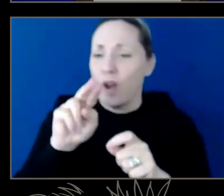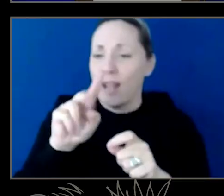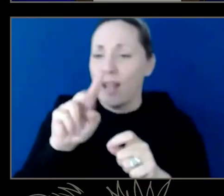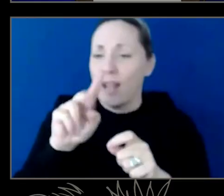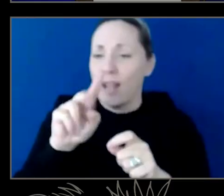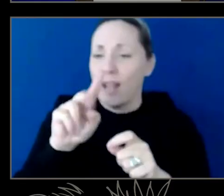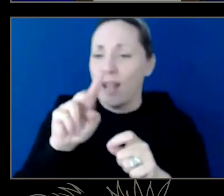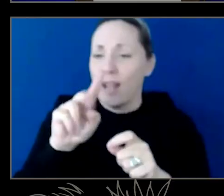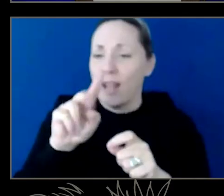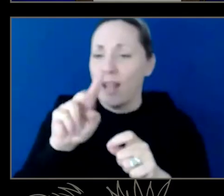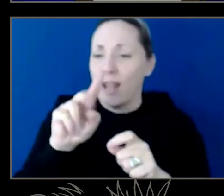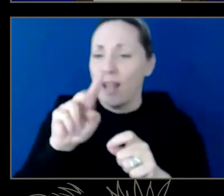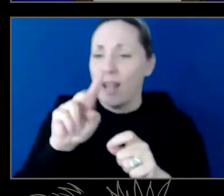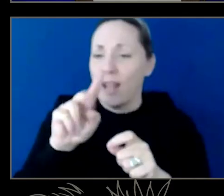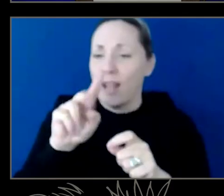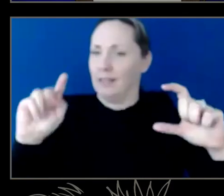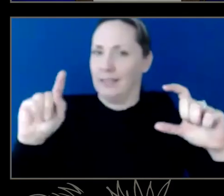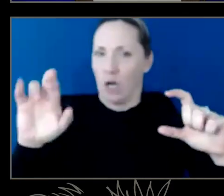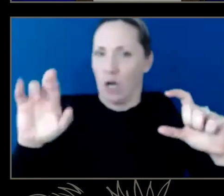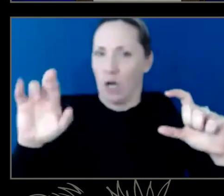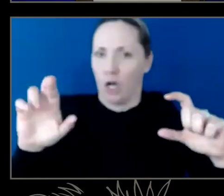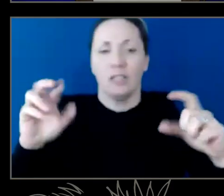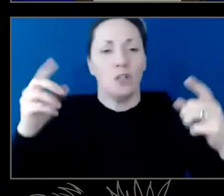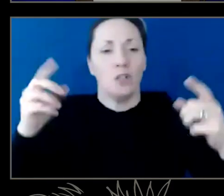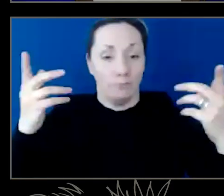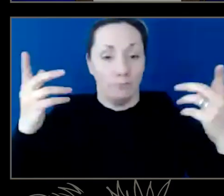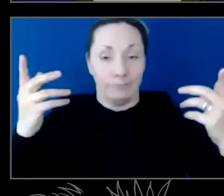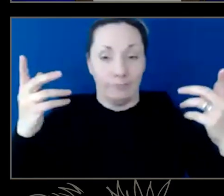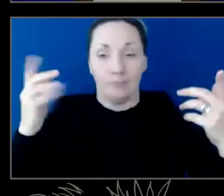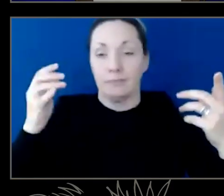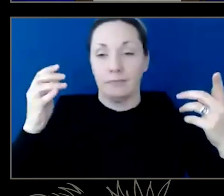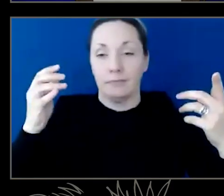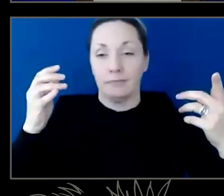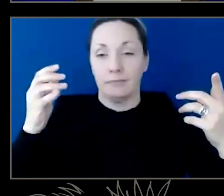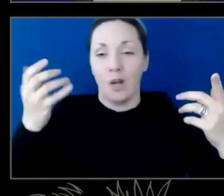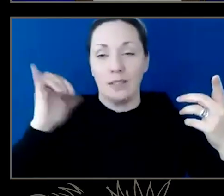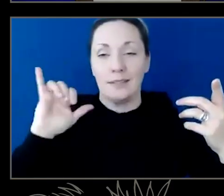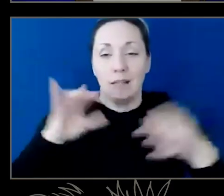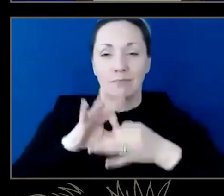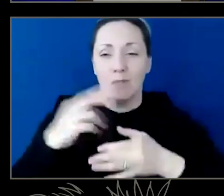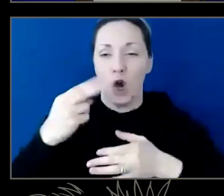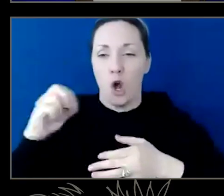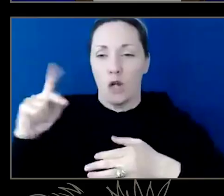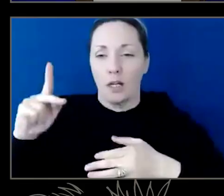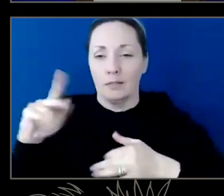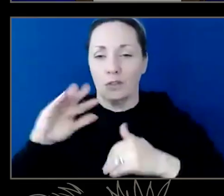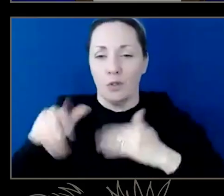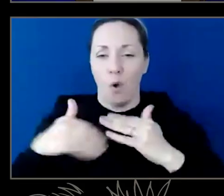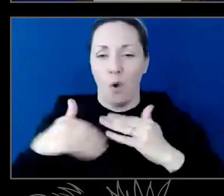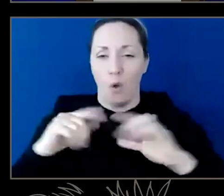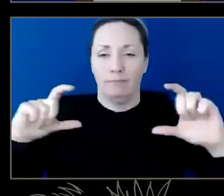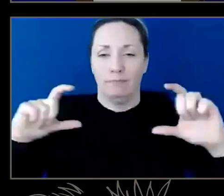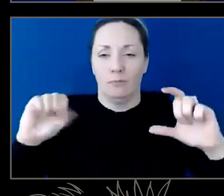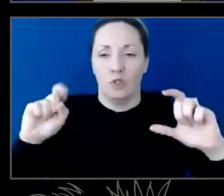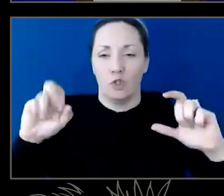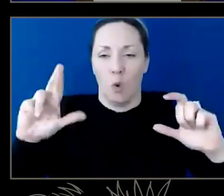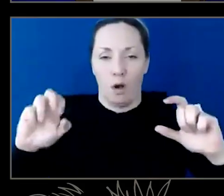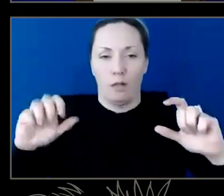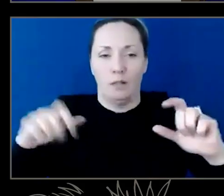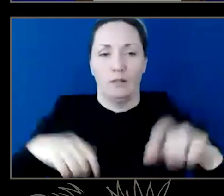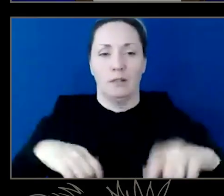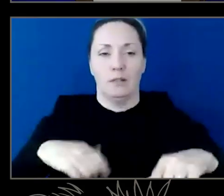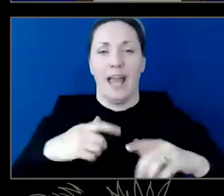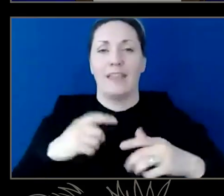So what is happening here? I mean, we are still subscribing this hook to the entire store, and we are re-rendering this component every